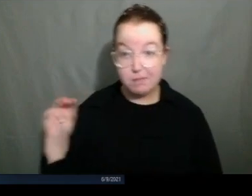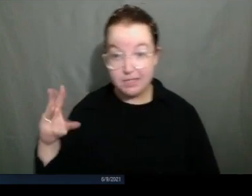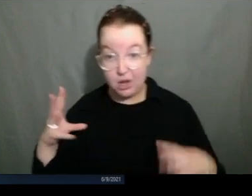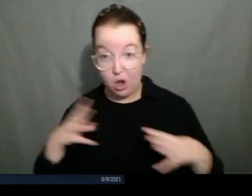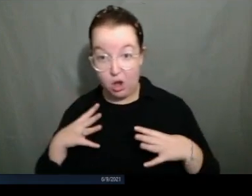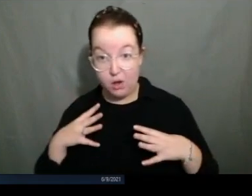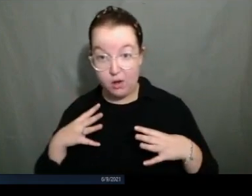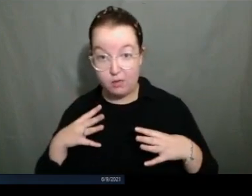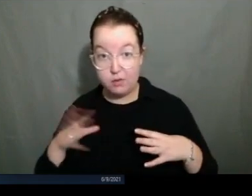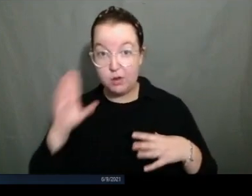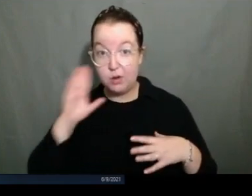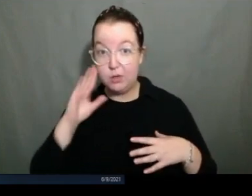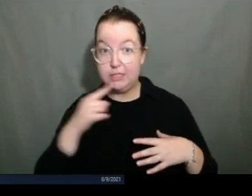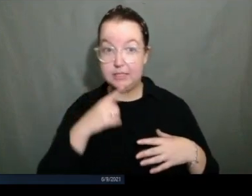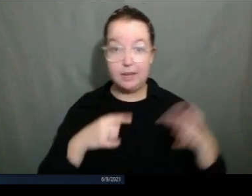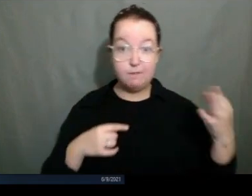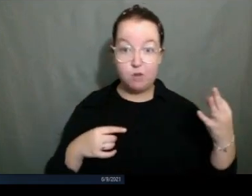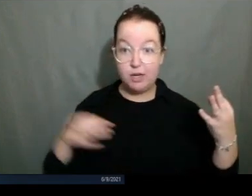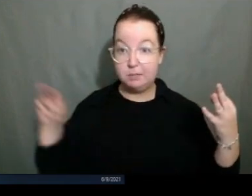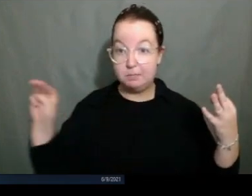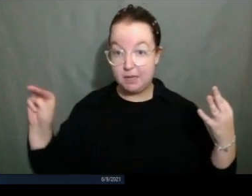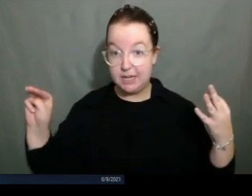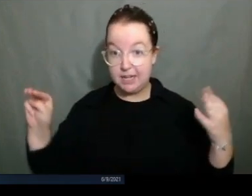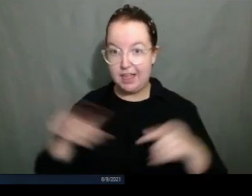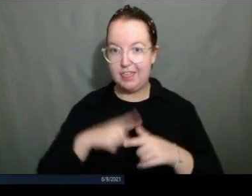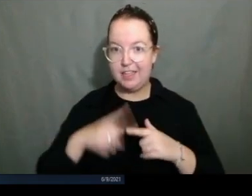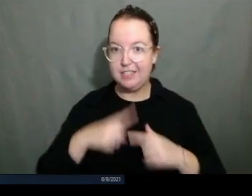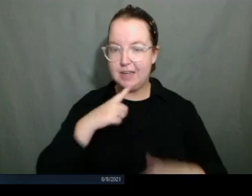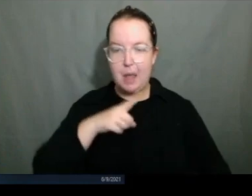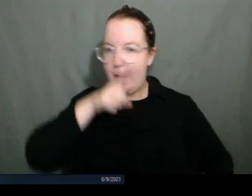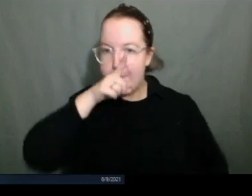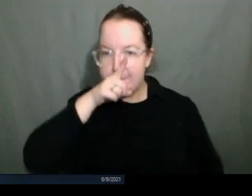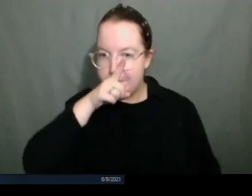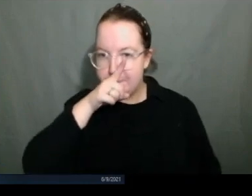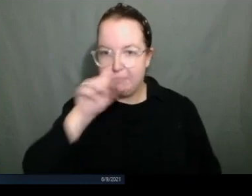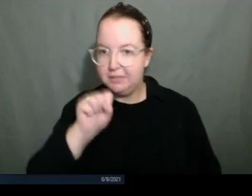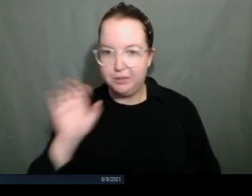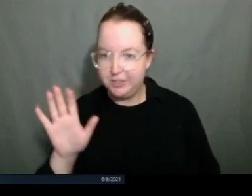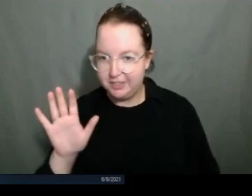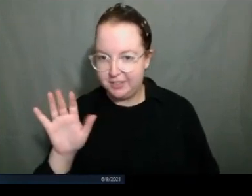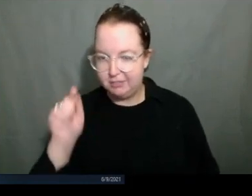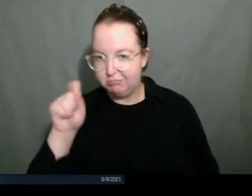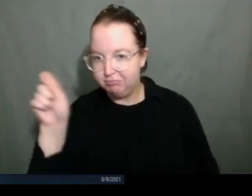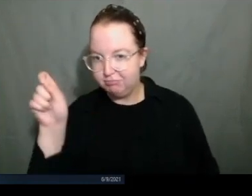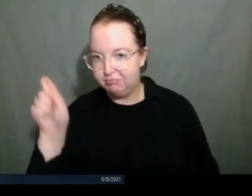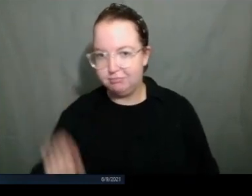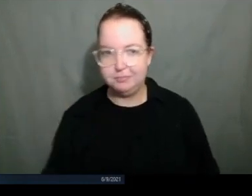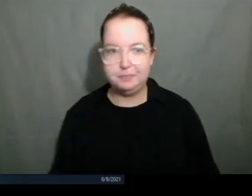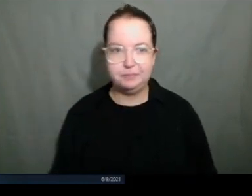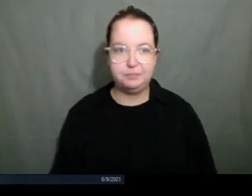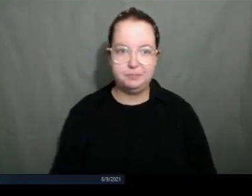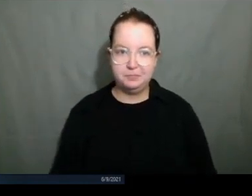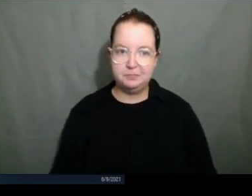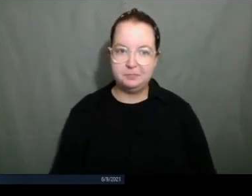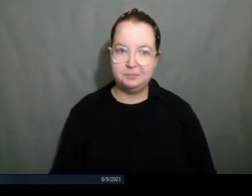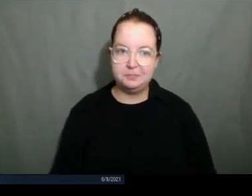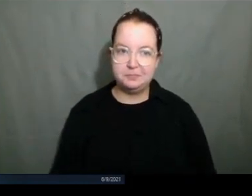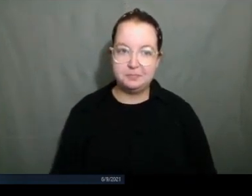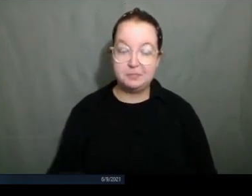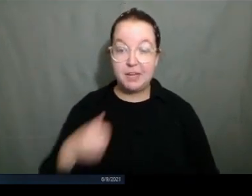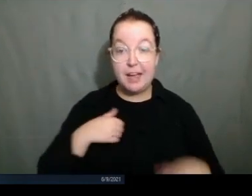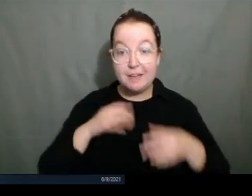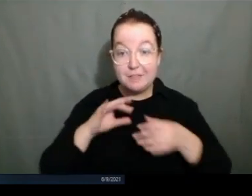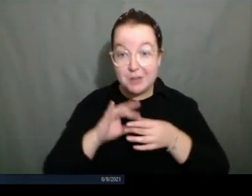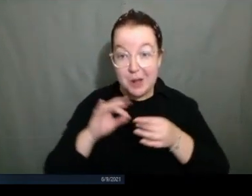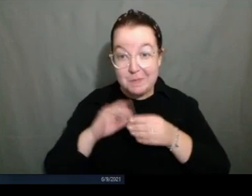could enter that as one request and it would just only add it for Friday and Monday. There's also an option to add a comment